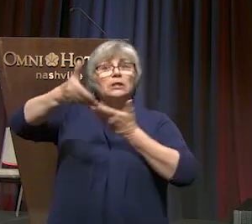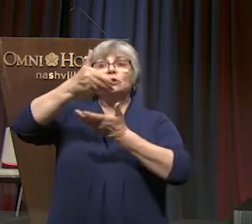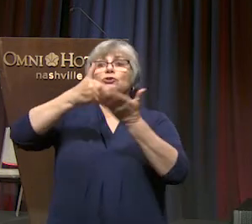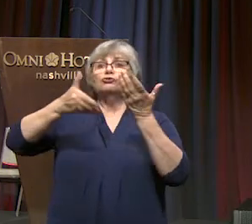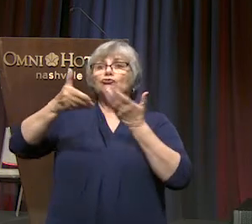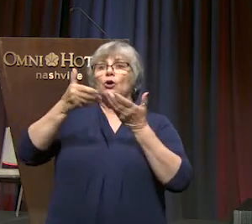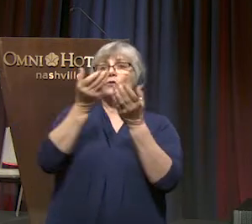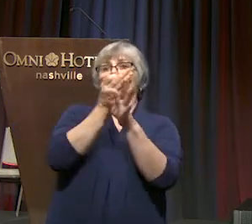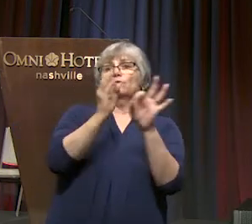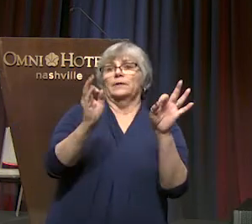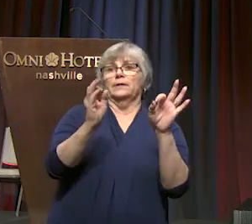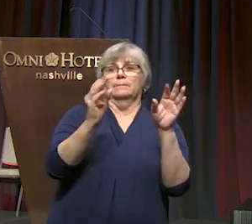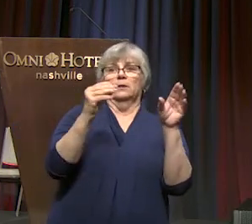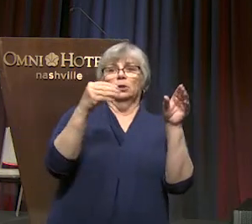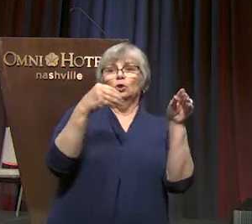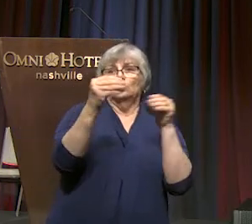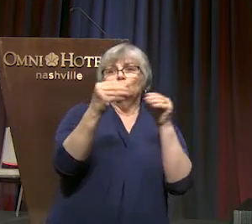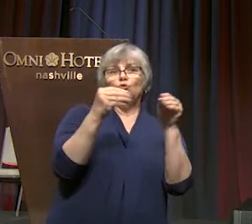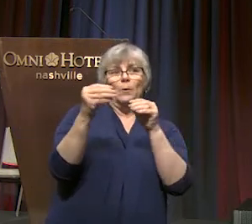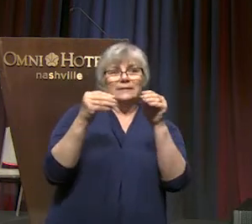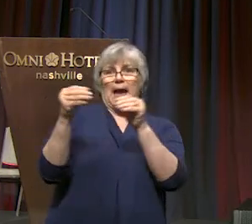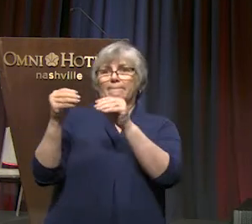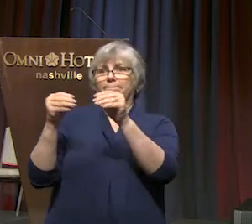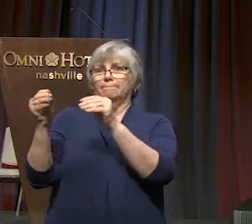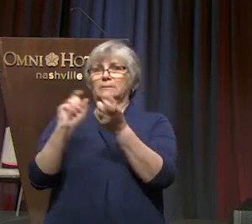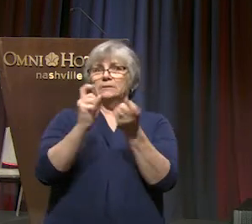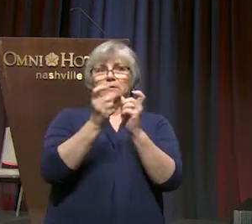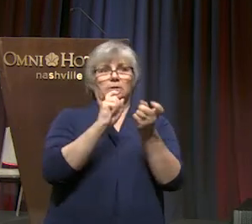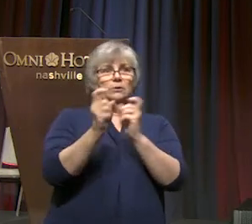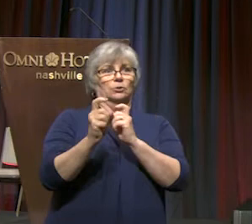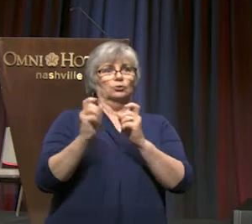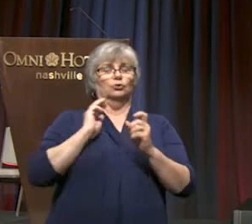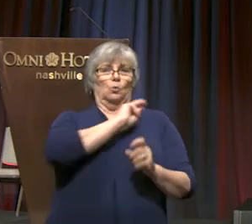adapt to our different missional contexts.